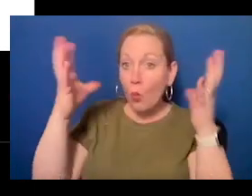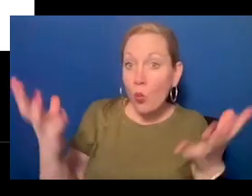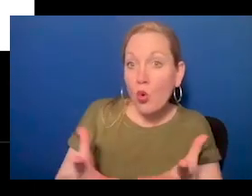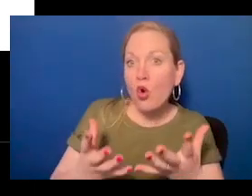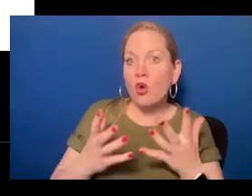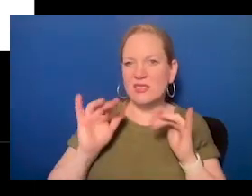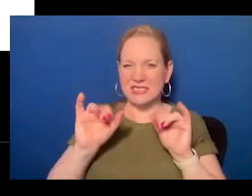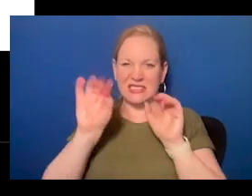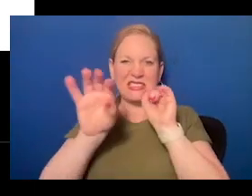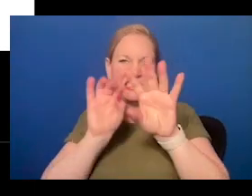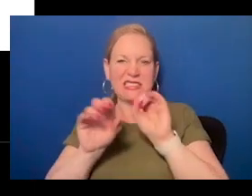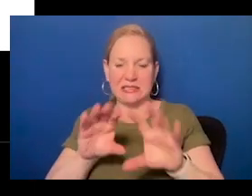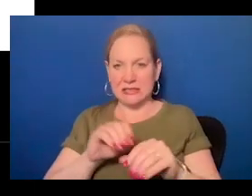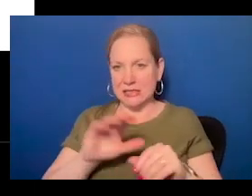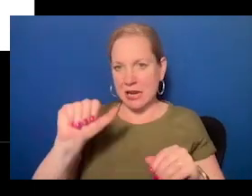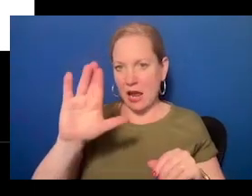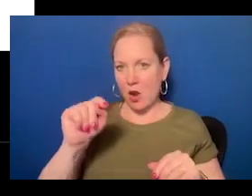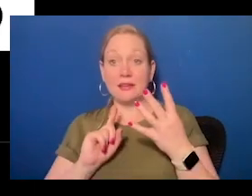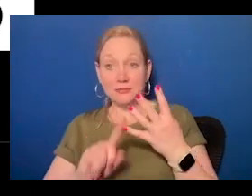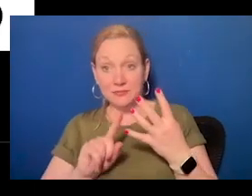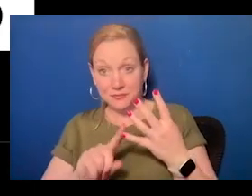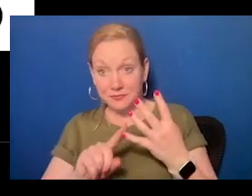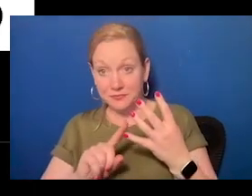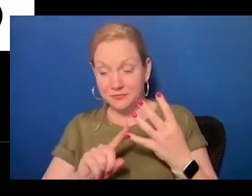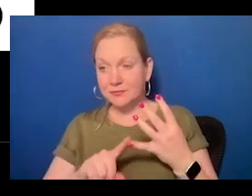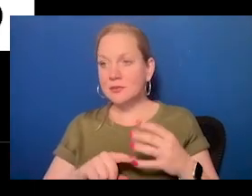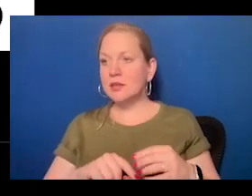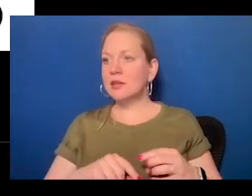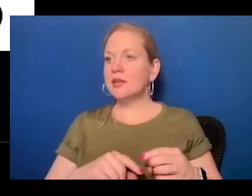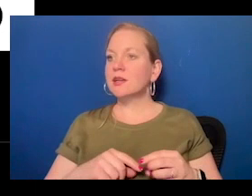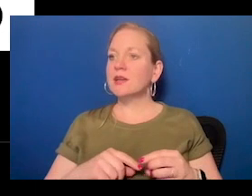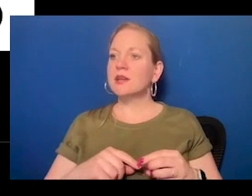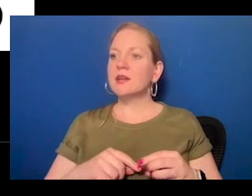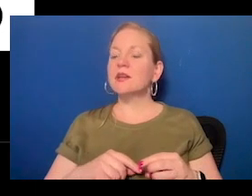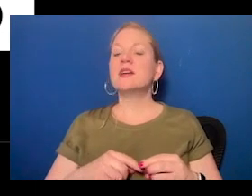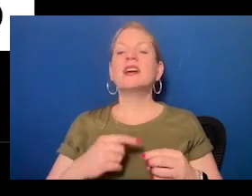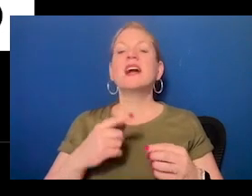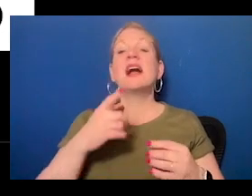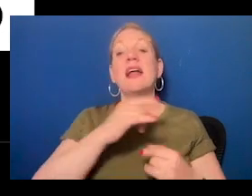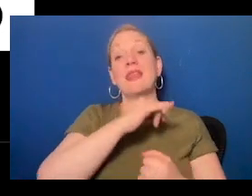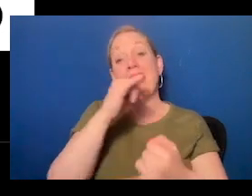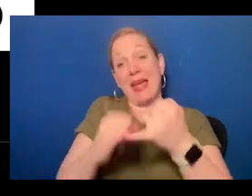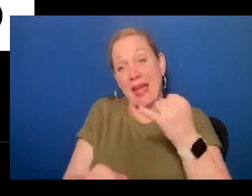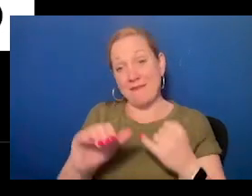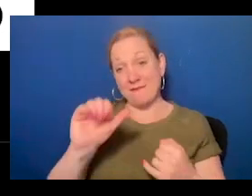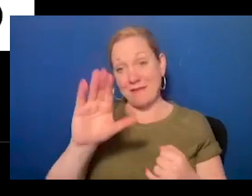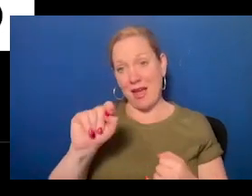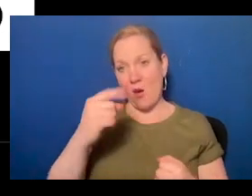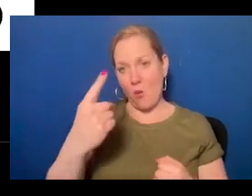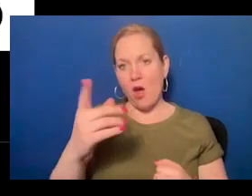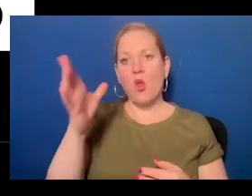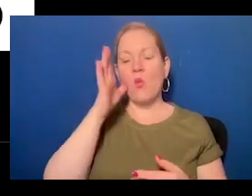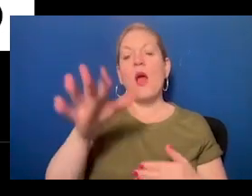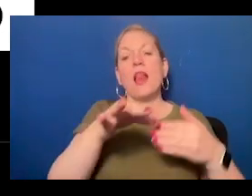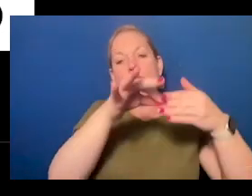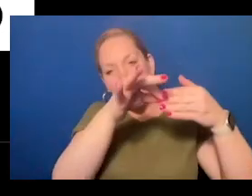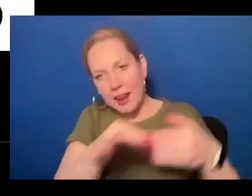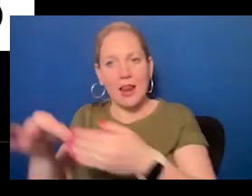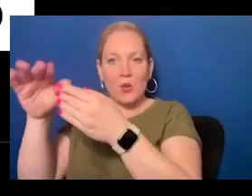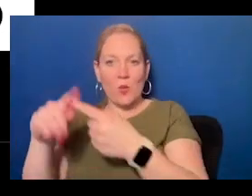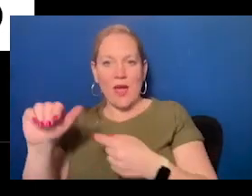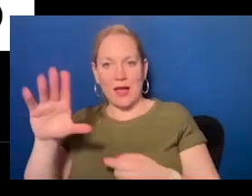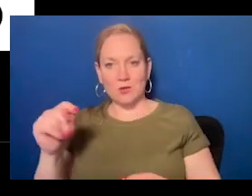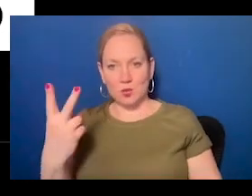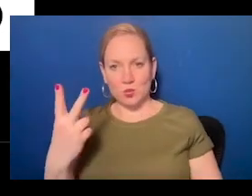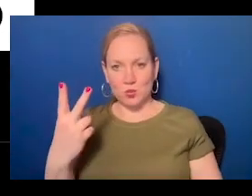going to serve the theme or the moral. And then to end it, you want to end with something that launches you into the Act 2,